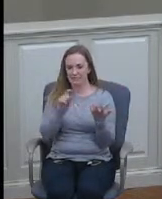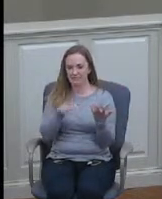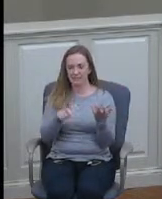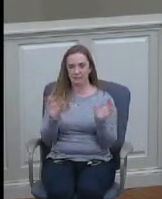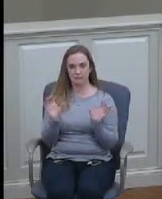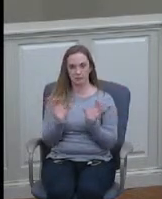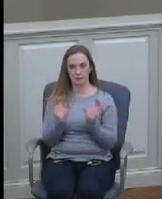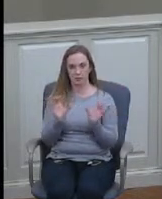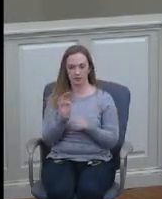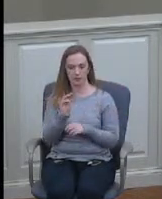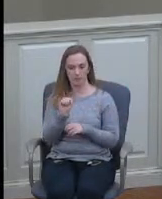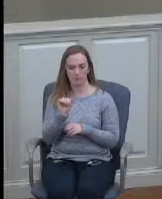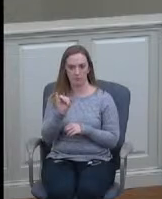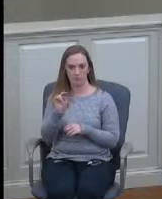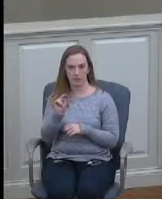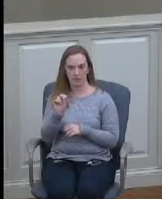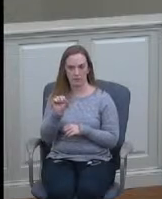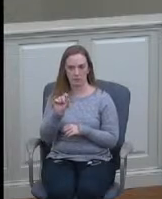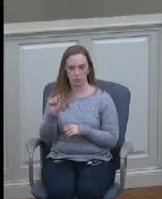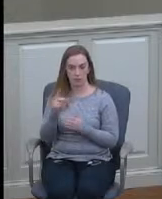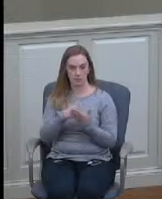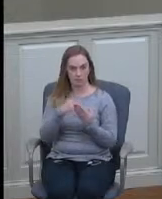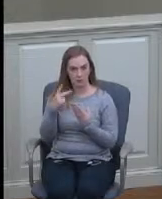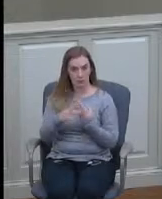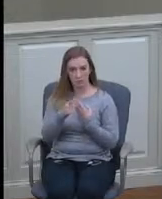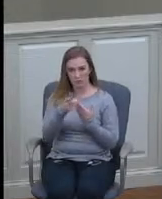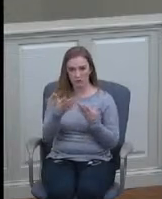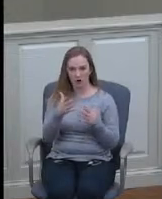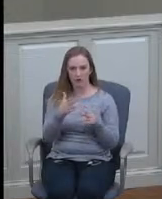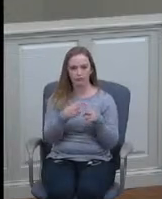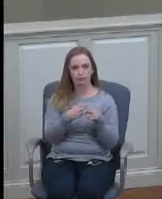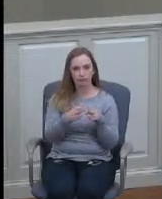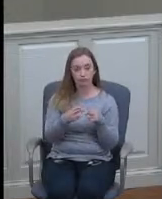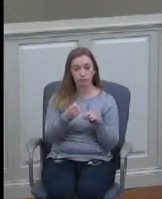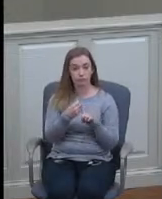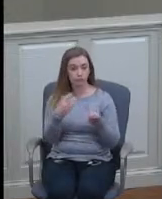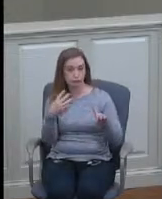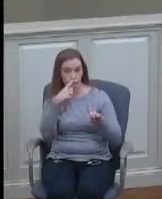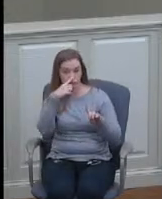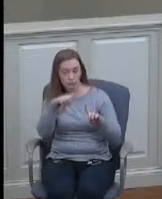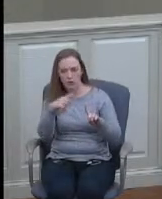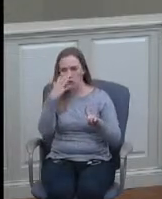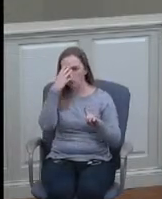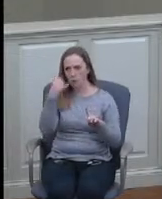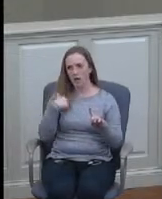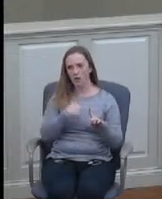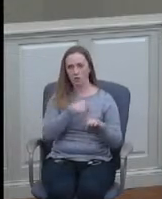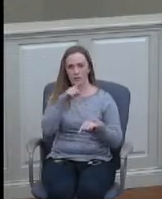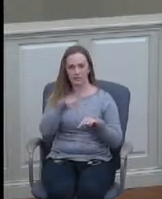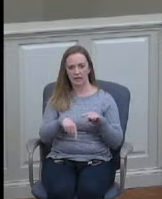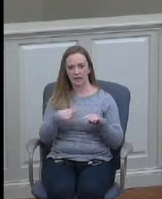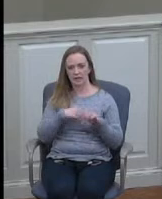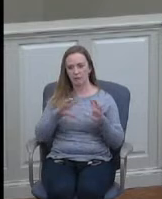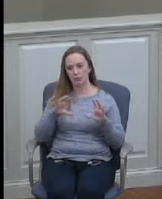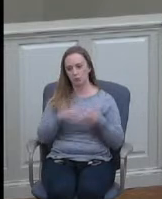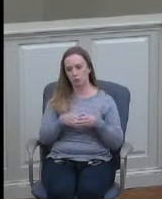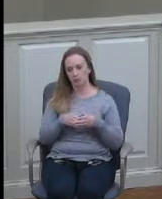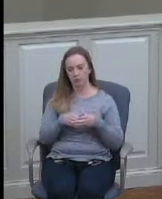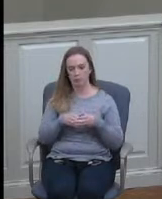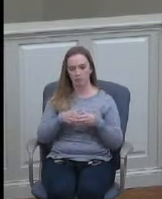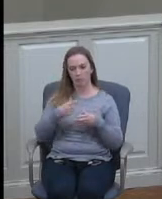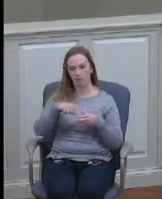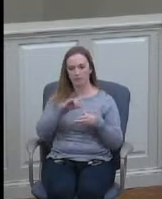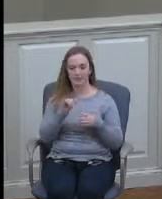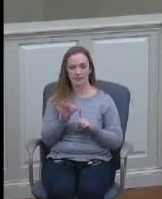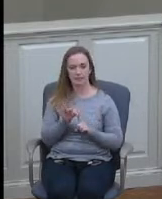I think you touched on some of that. You might want to elaborate a little. And So- why couldn't we just have a group of, like